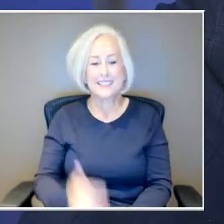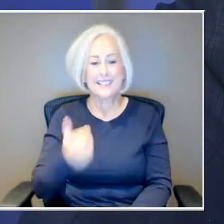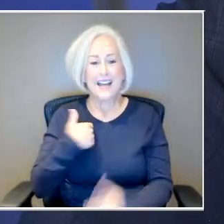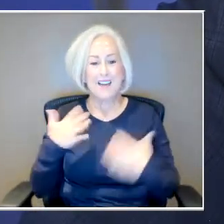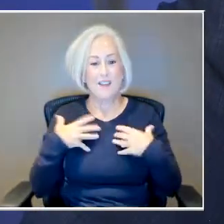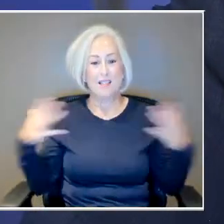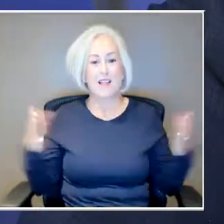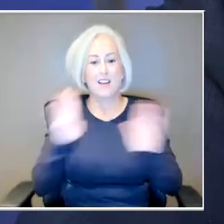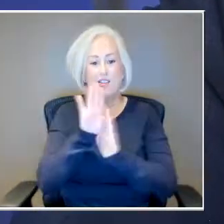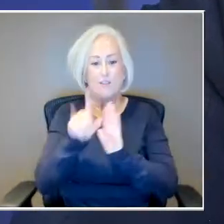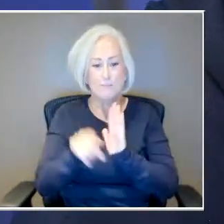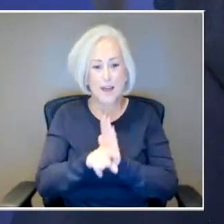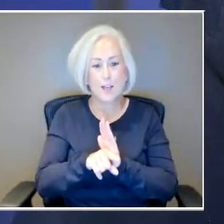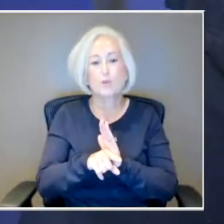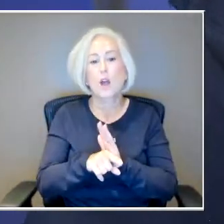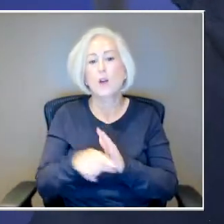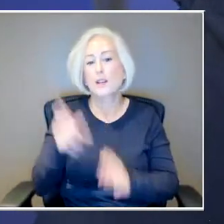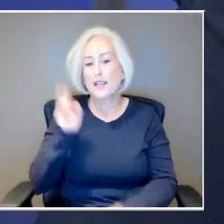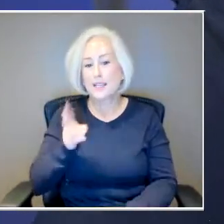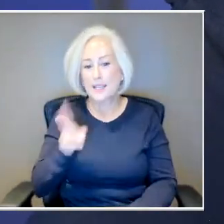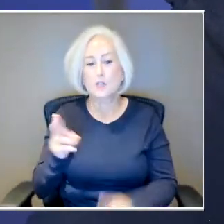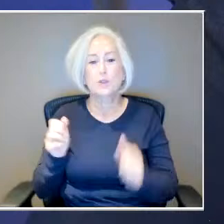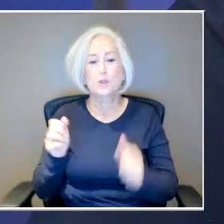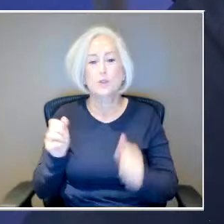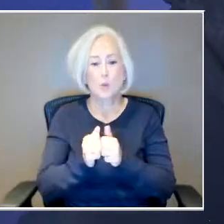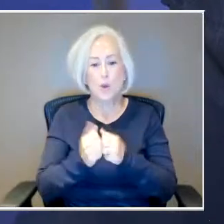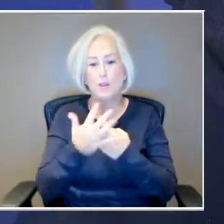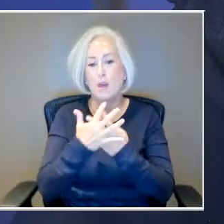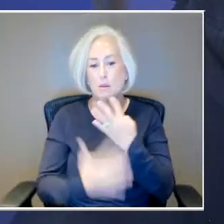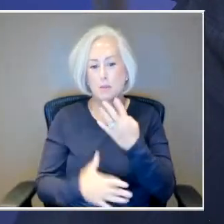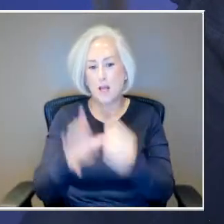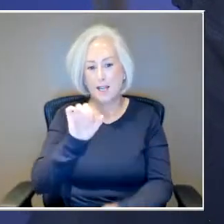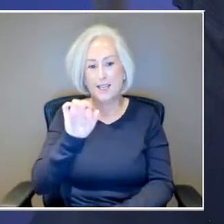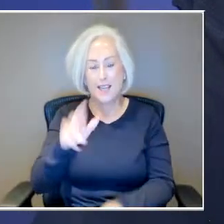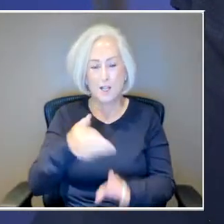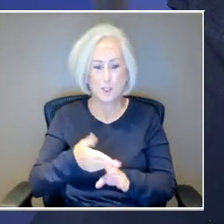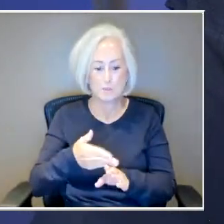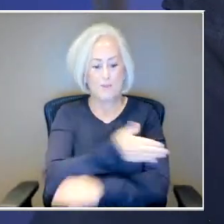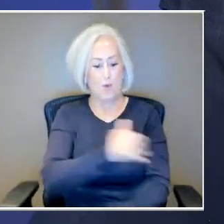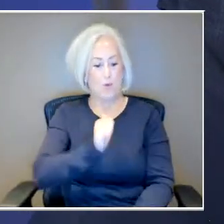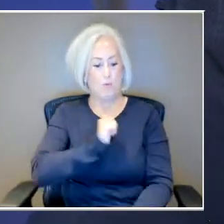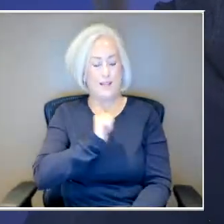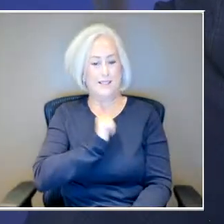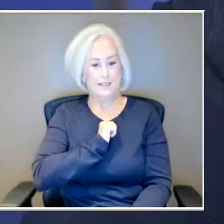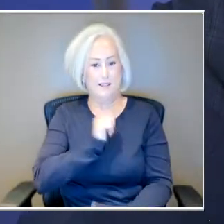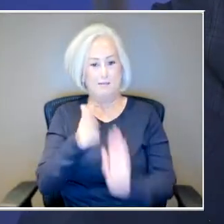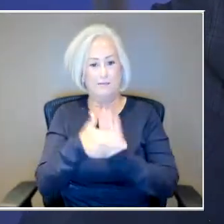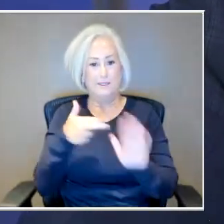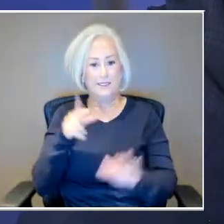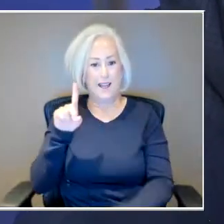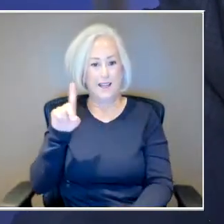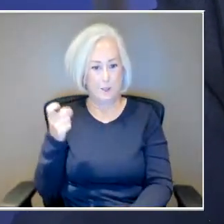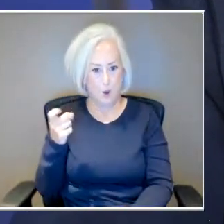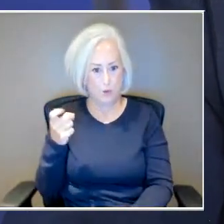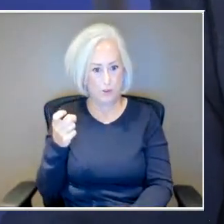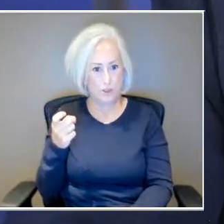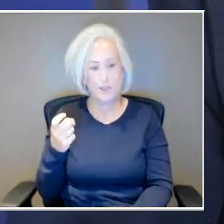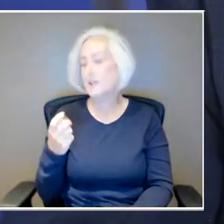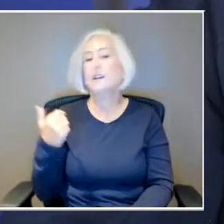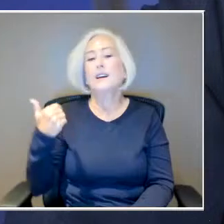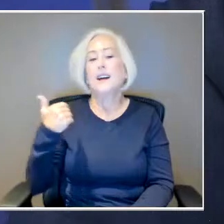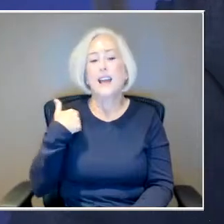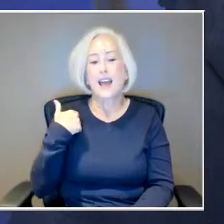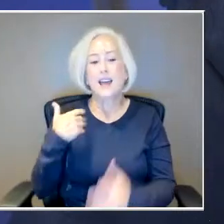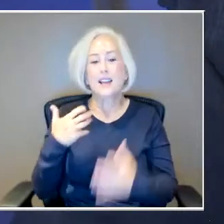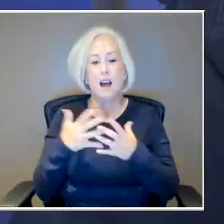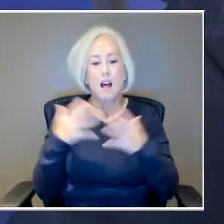history with blood cancer before I ever was diagnosed with blood cancer. So I had great